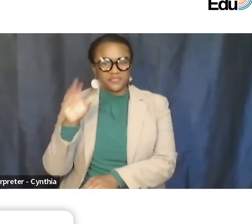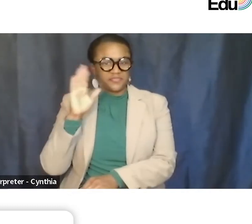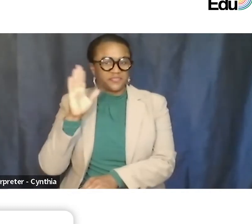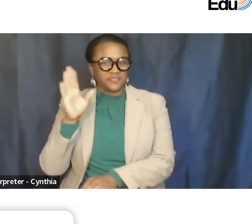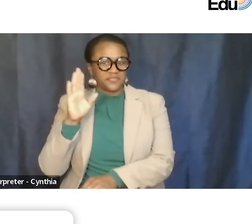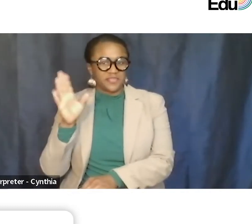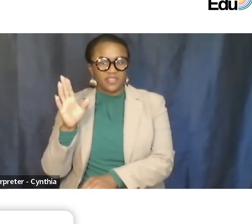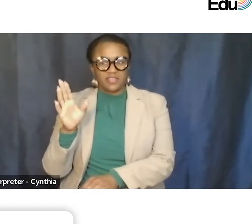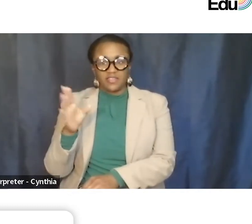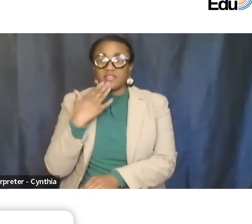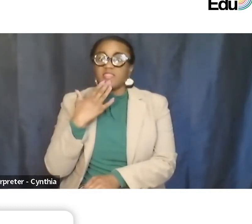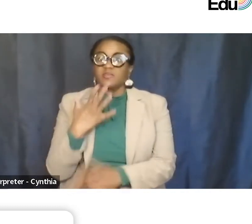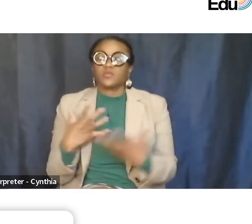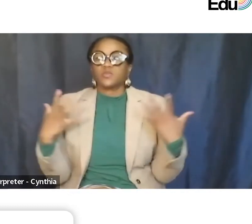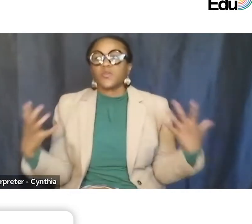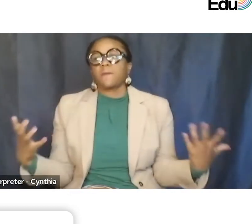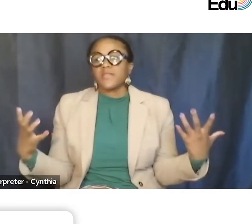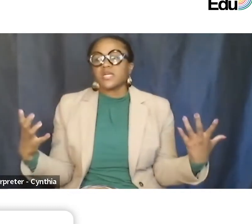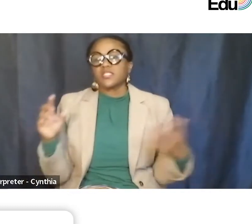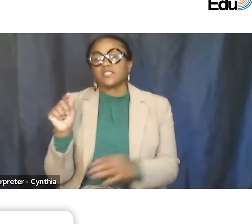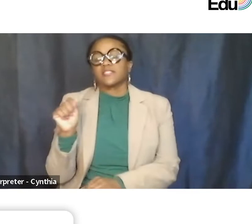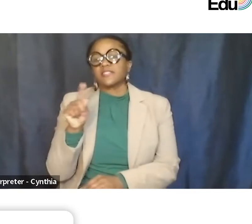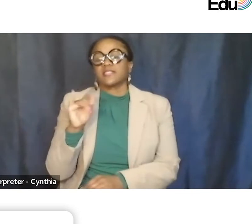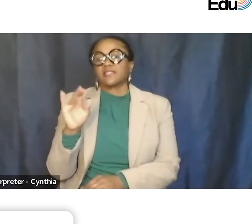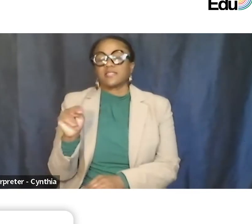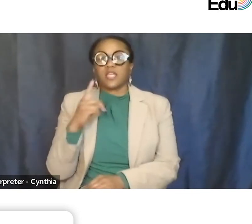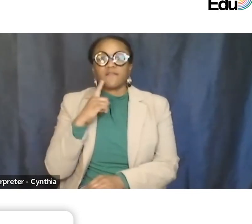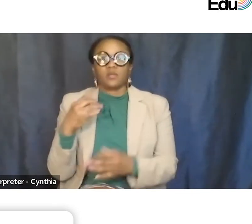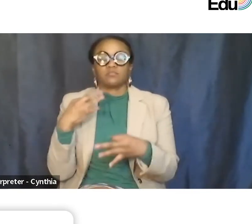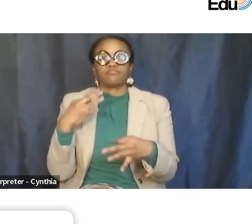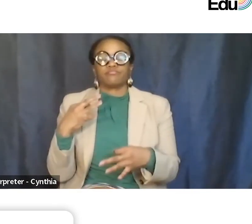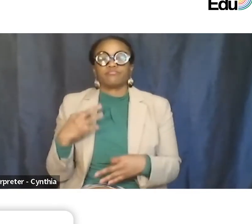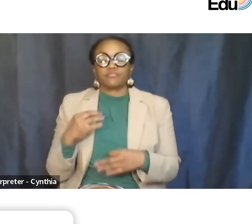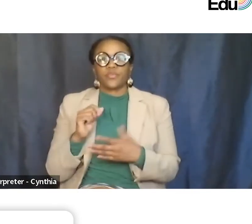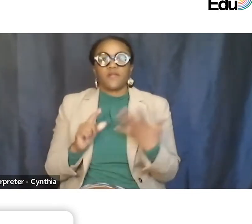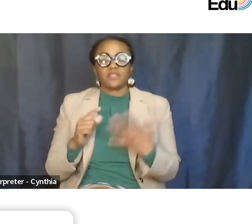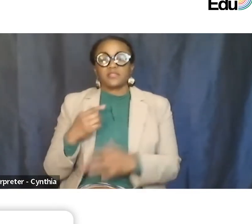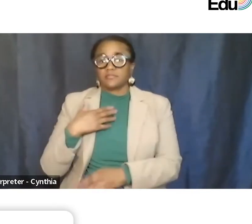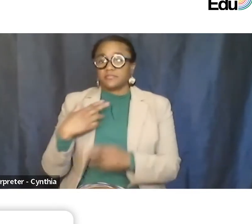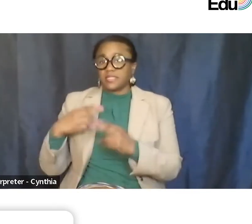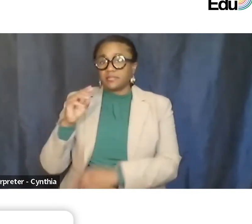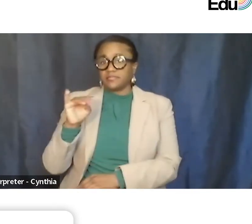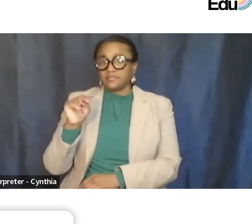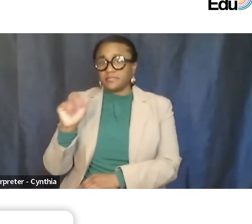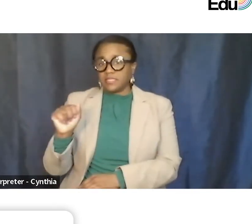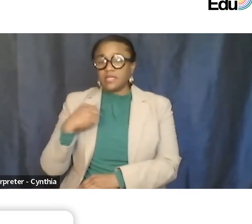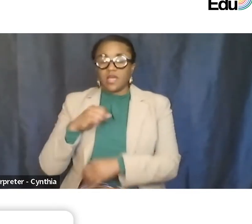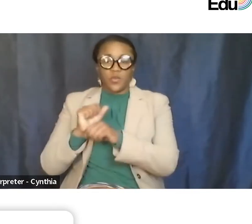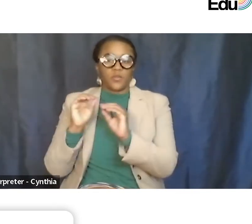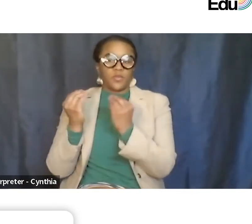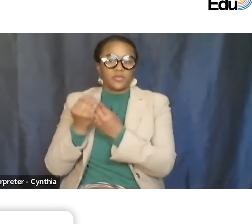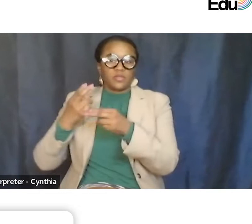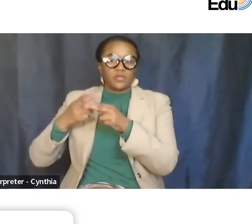Hi, Tazin, thank you so much for walking through all of this. So my name is Mina. I work with an organization